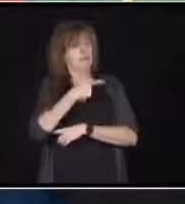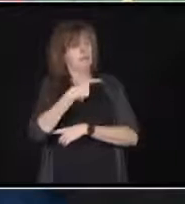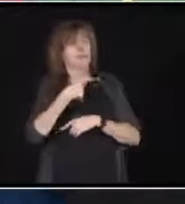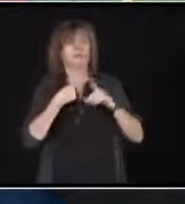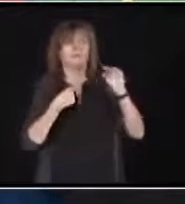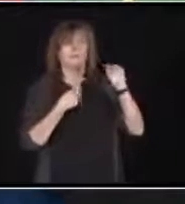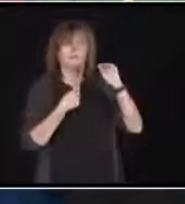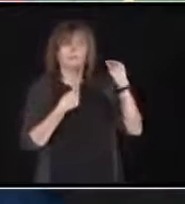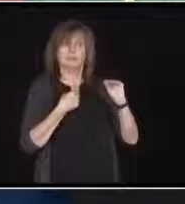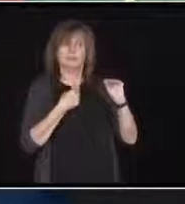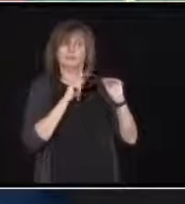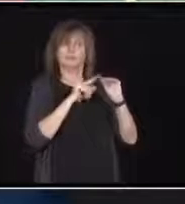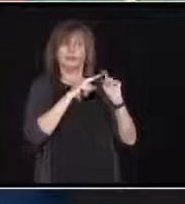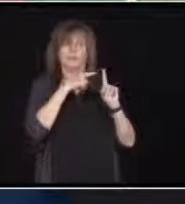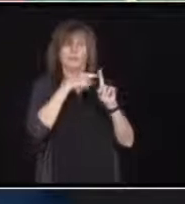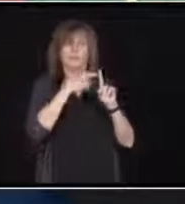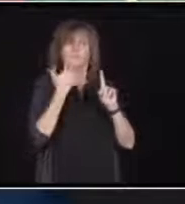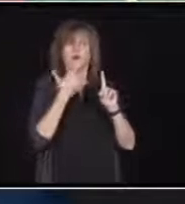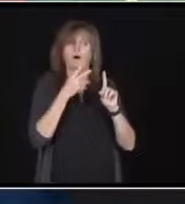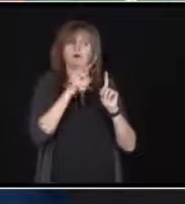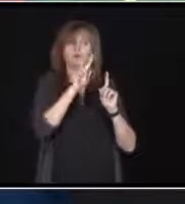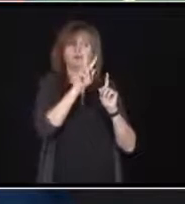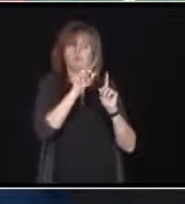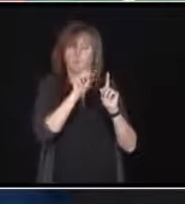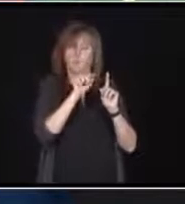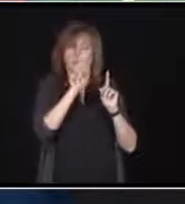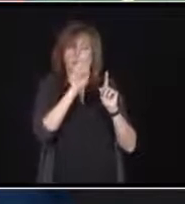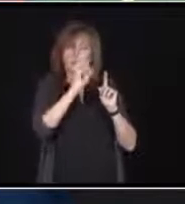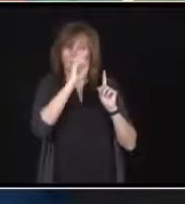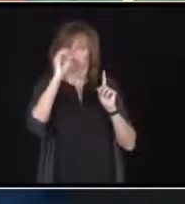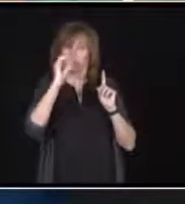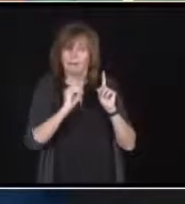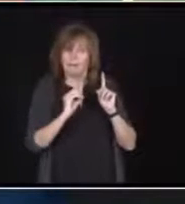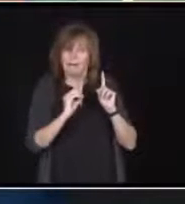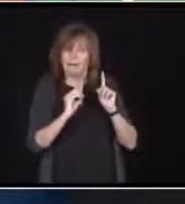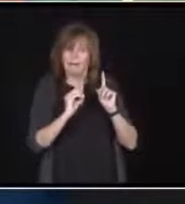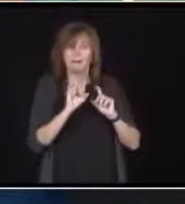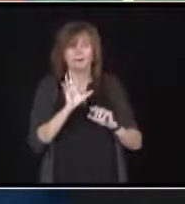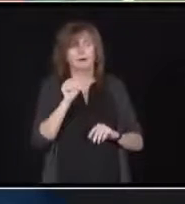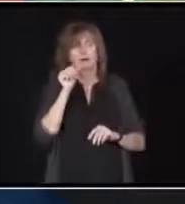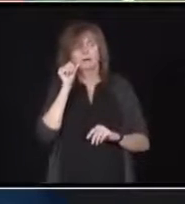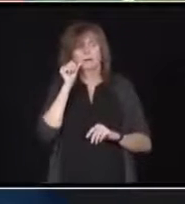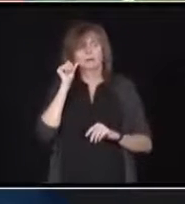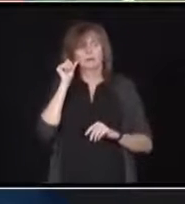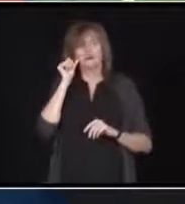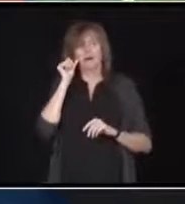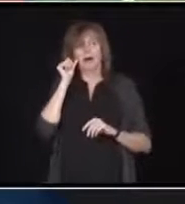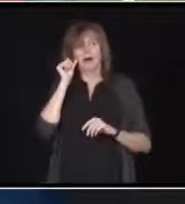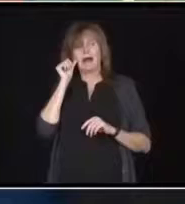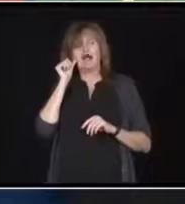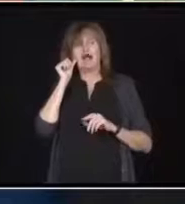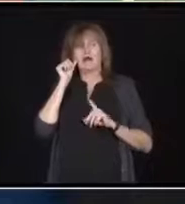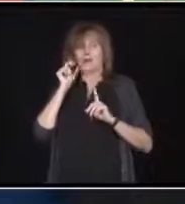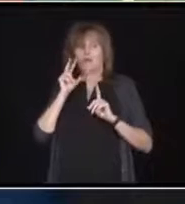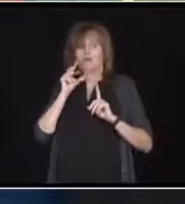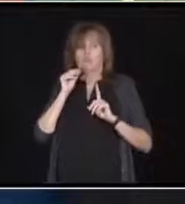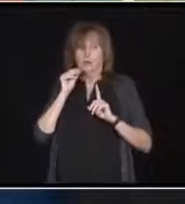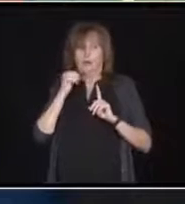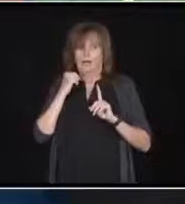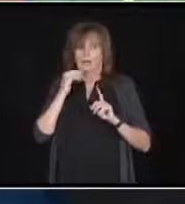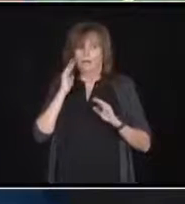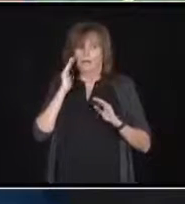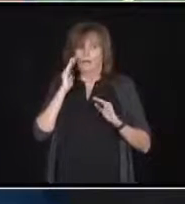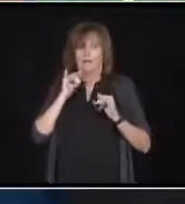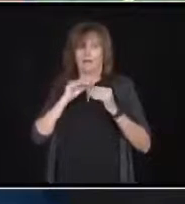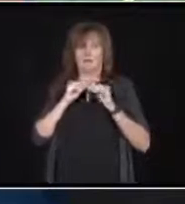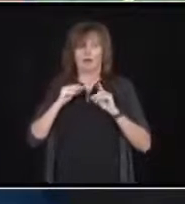going up. Today's percent, or the data from yesterday, 3% is worrisome. It may reflect that less tests were